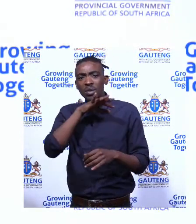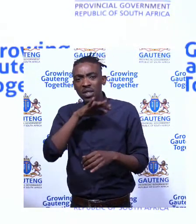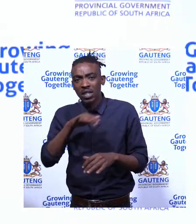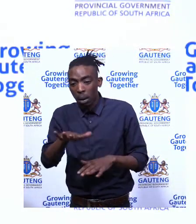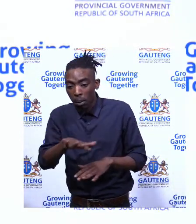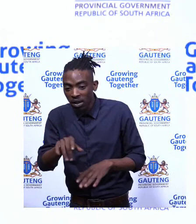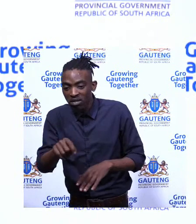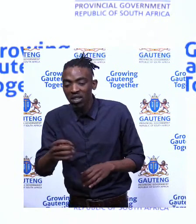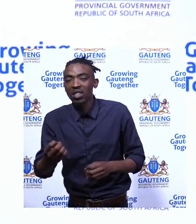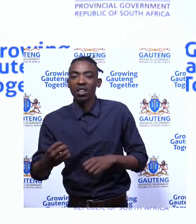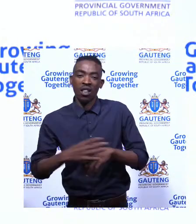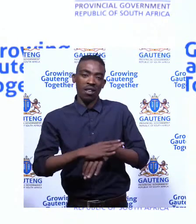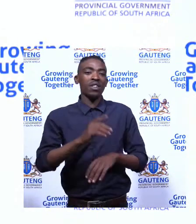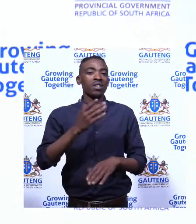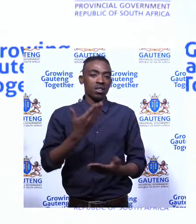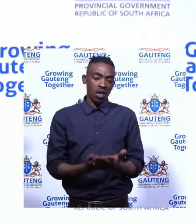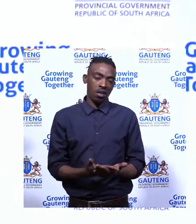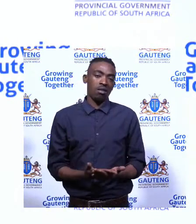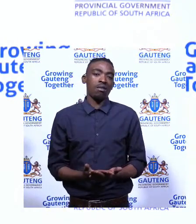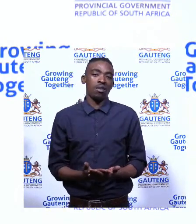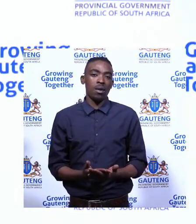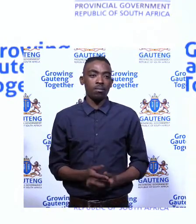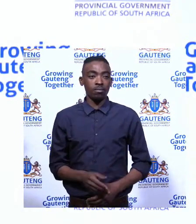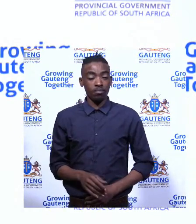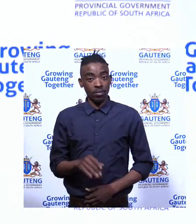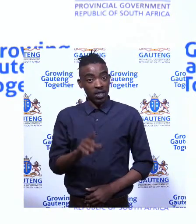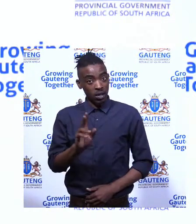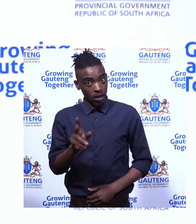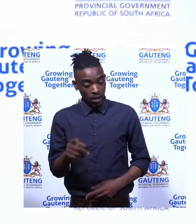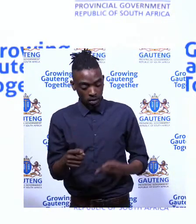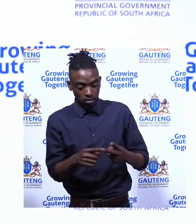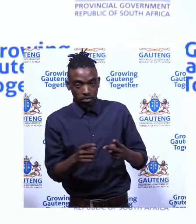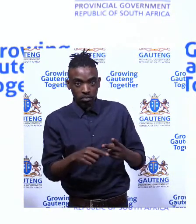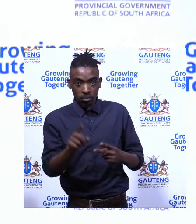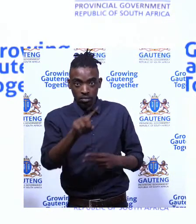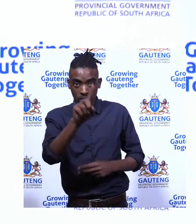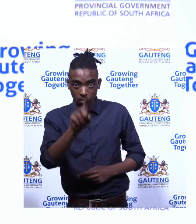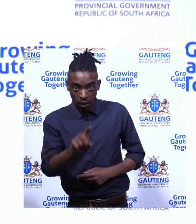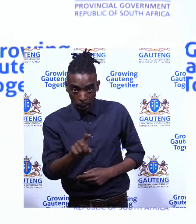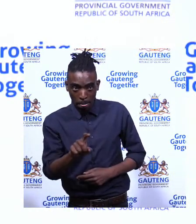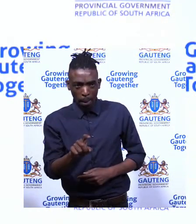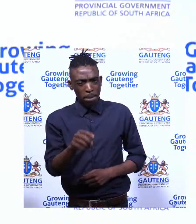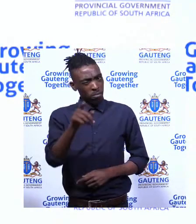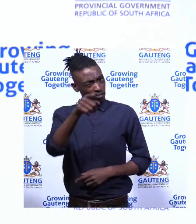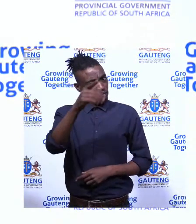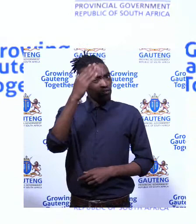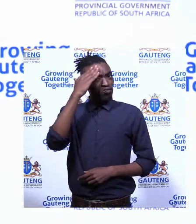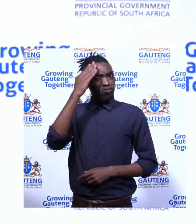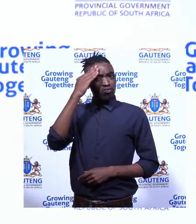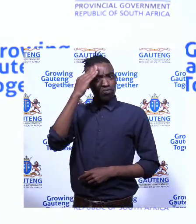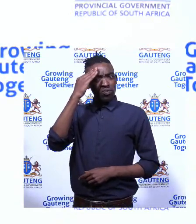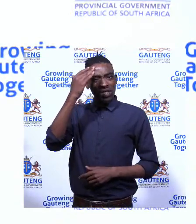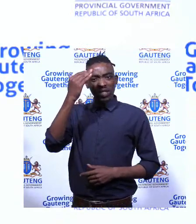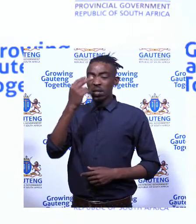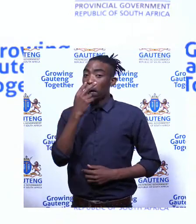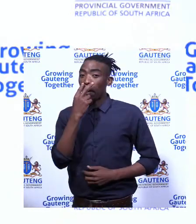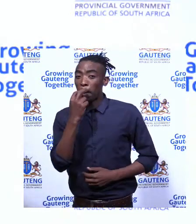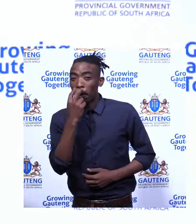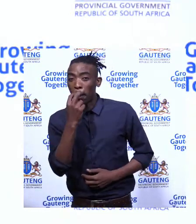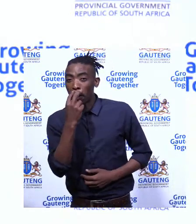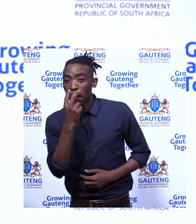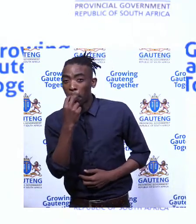question. Have you experienced the flu season, the flu among each other, like you